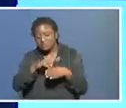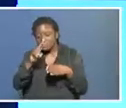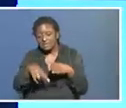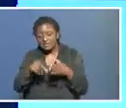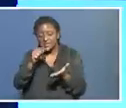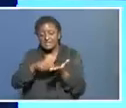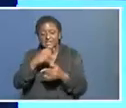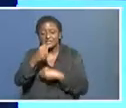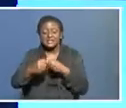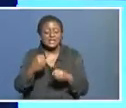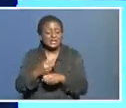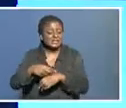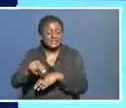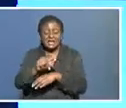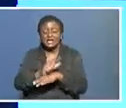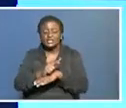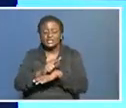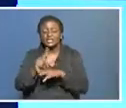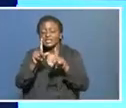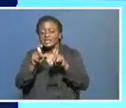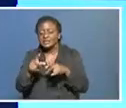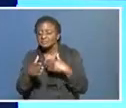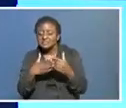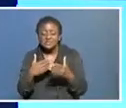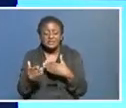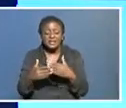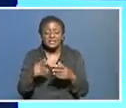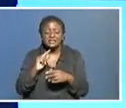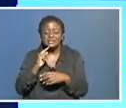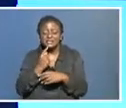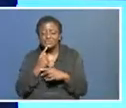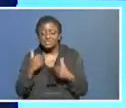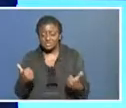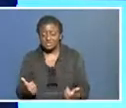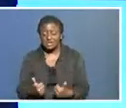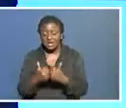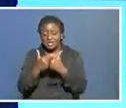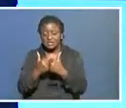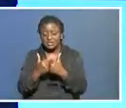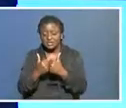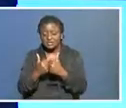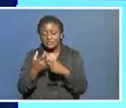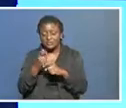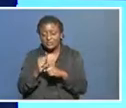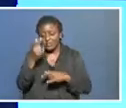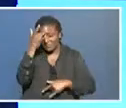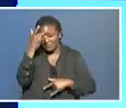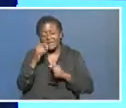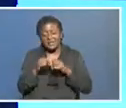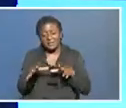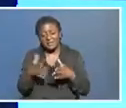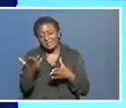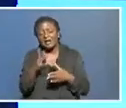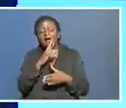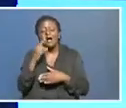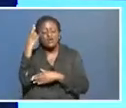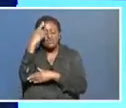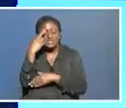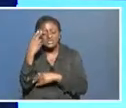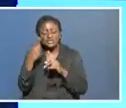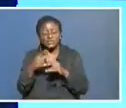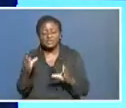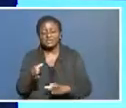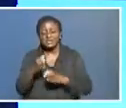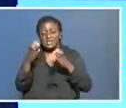examinations. And despite the serious challenges the pandemic threw in the mix, there are reasons to celebrate, including the more